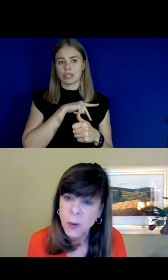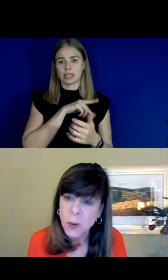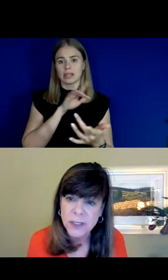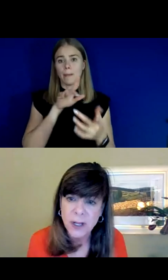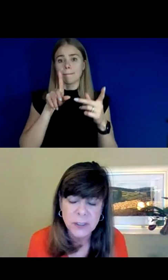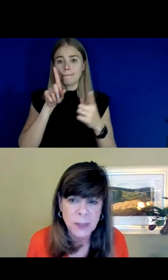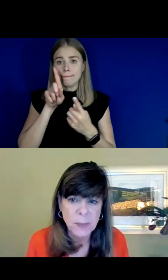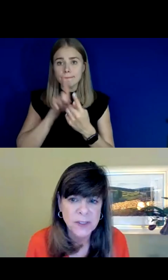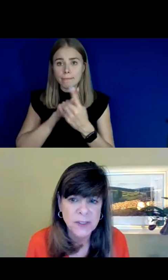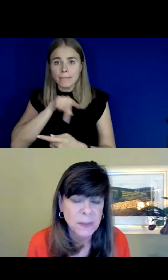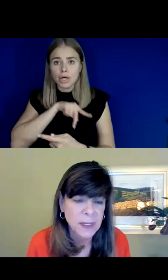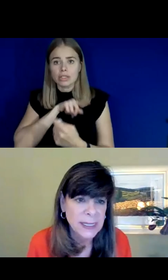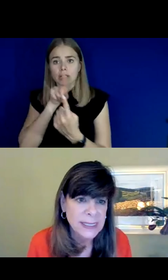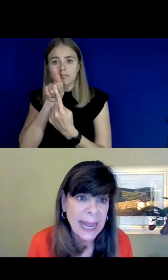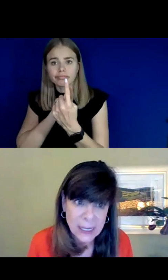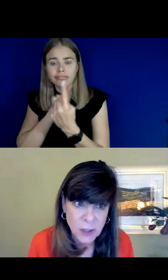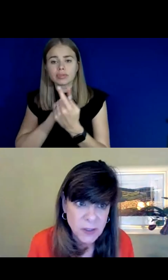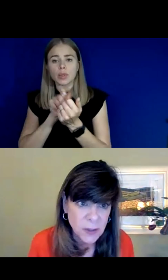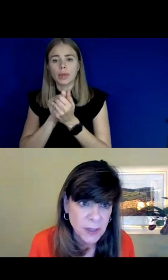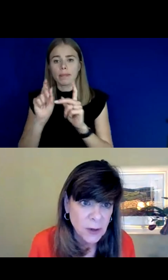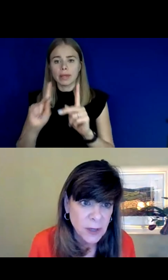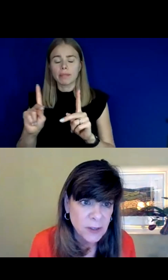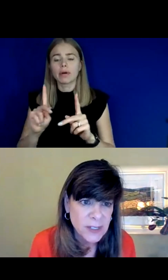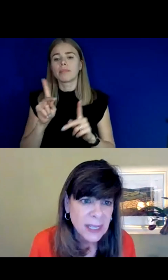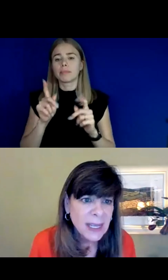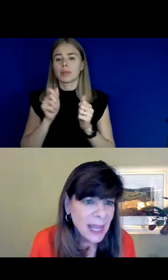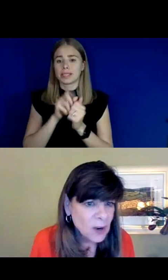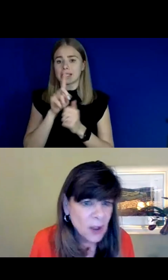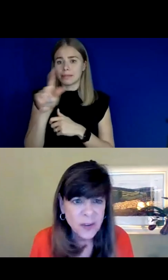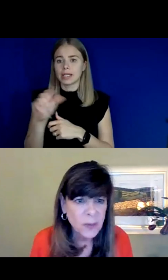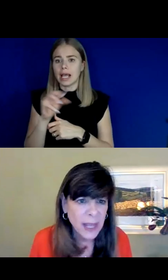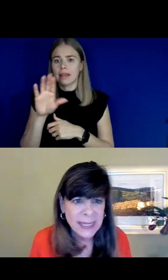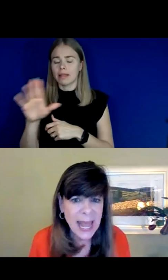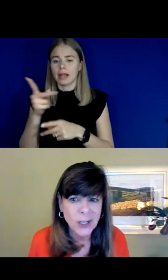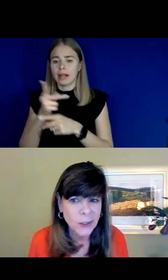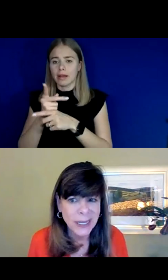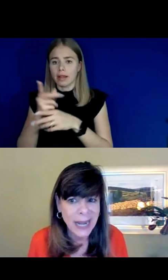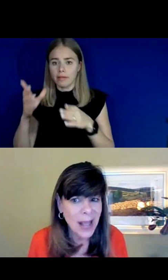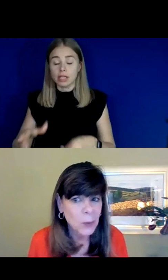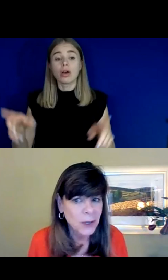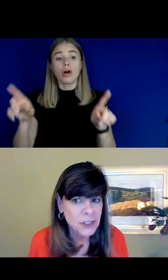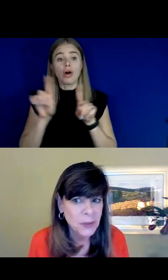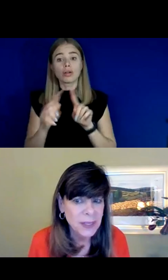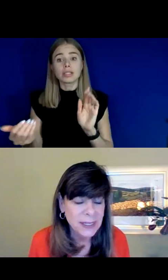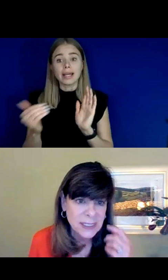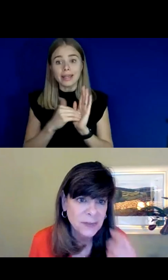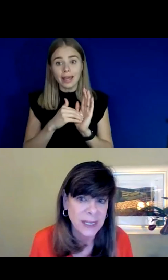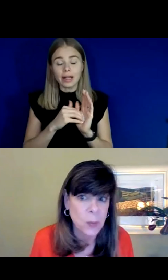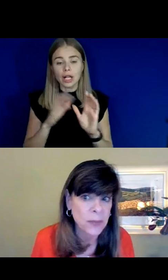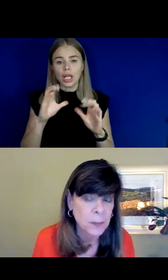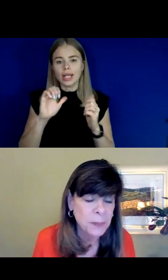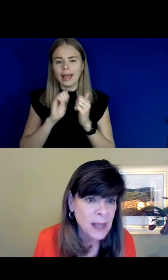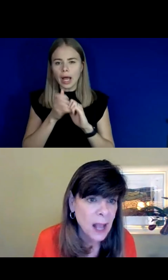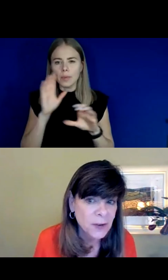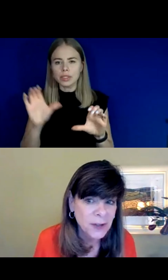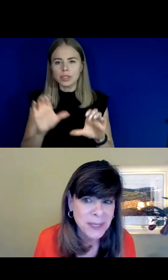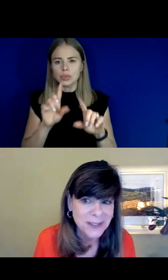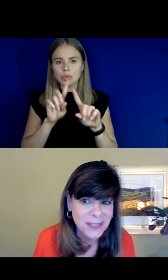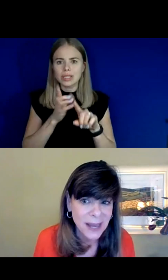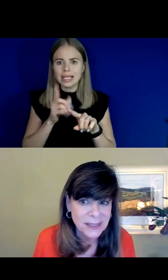the needs of older adults, people with disabilities, and also their caregivers. And also, again, looking at how we're going to do things differently, whether it